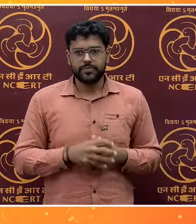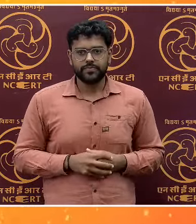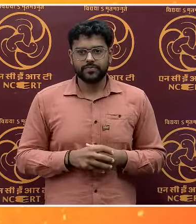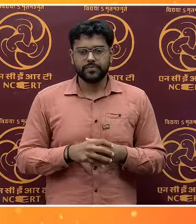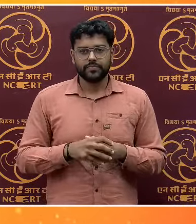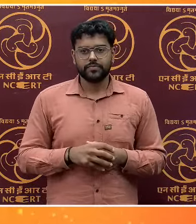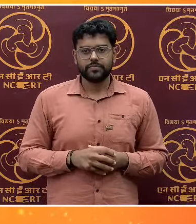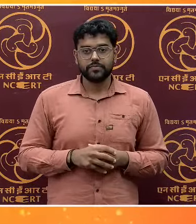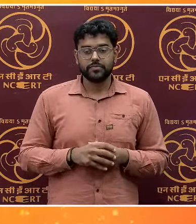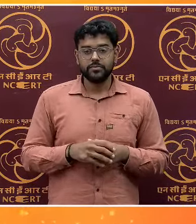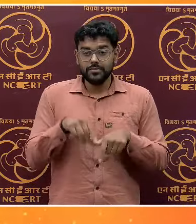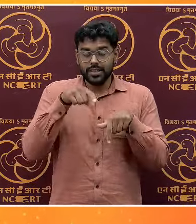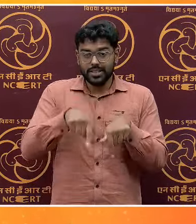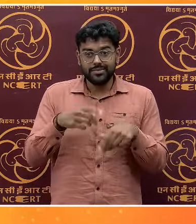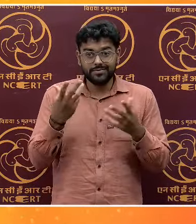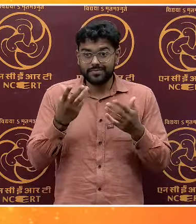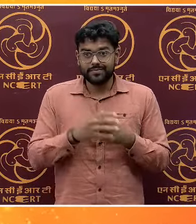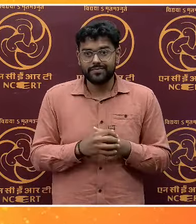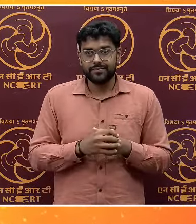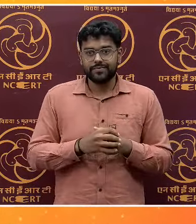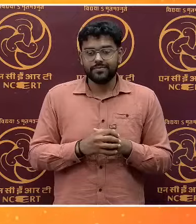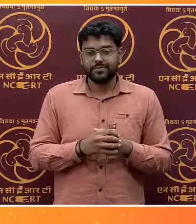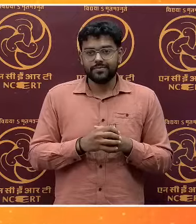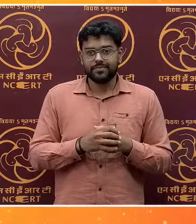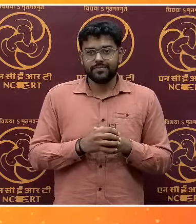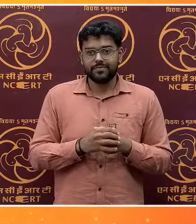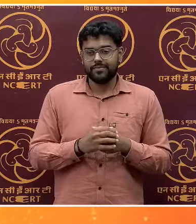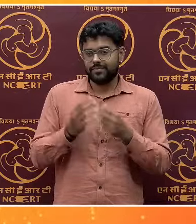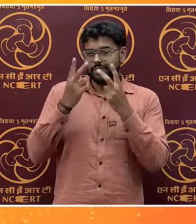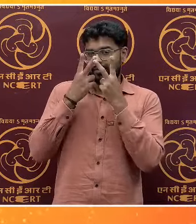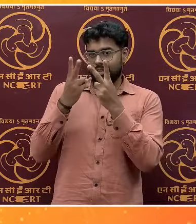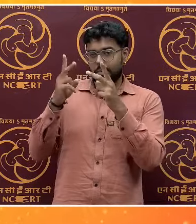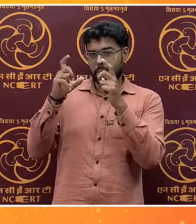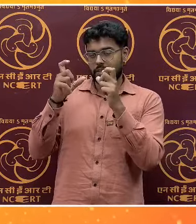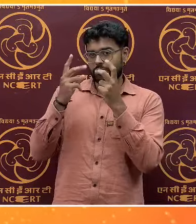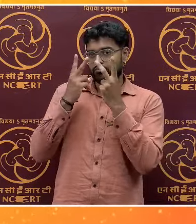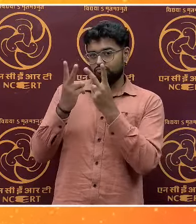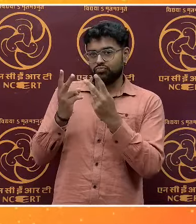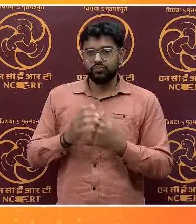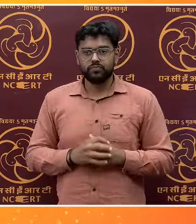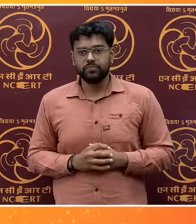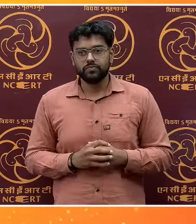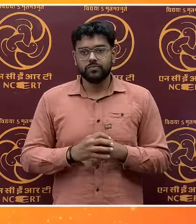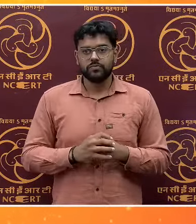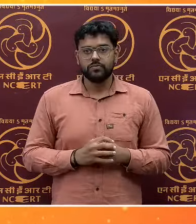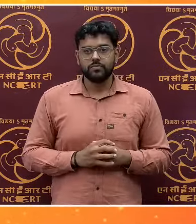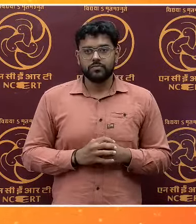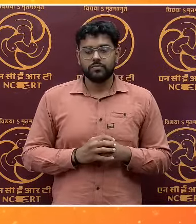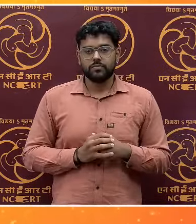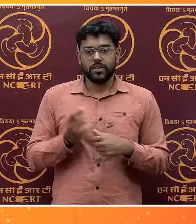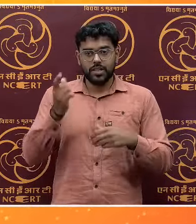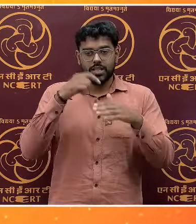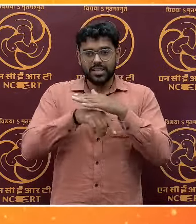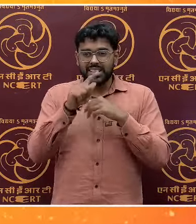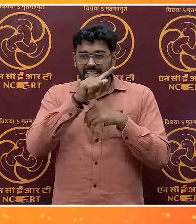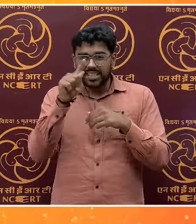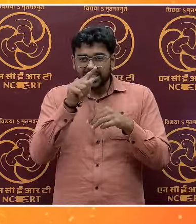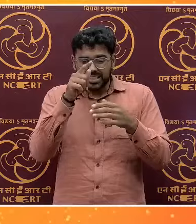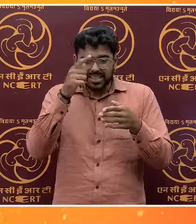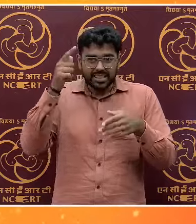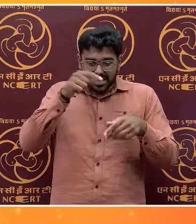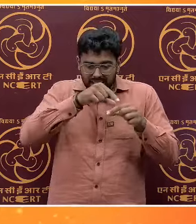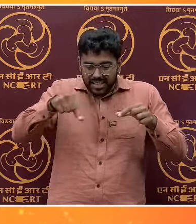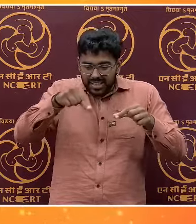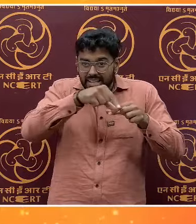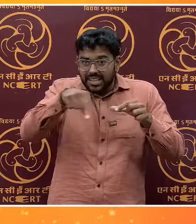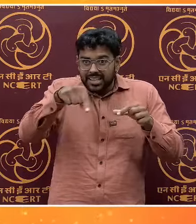And before moving further, just look at this picture, Okay. which is having some zebra lines,